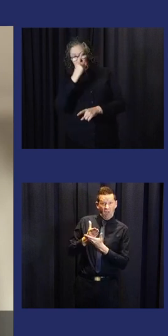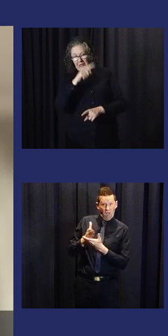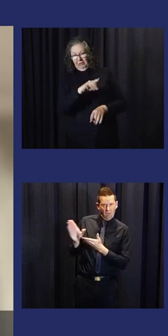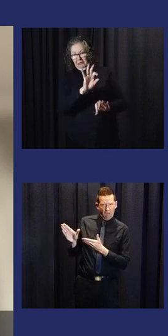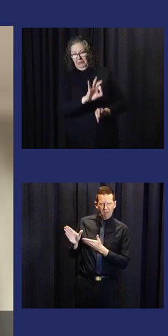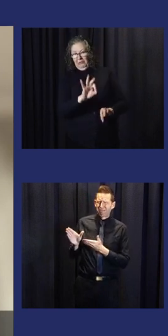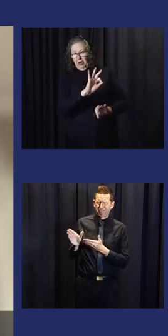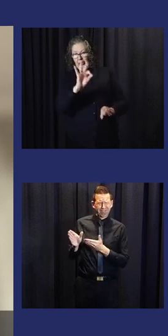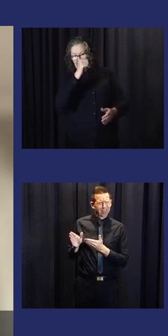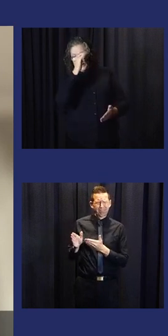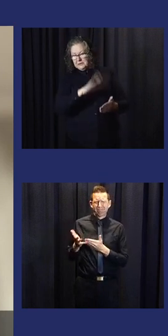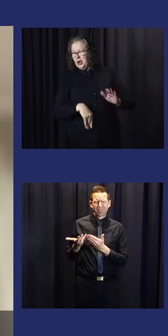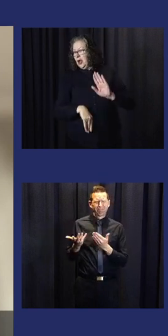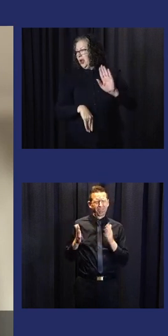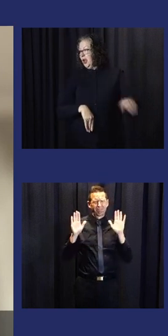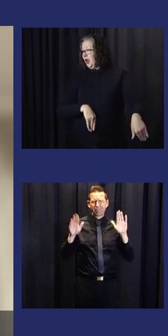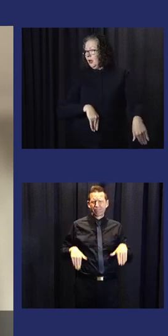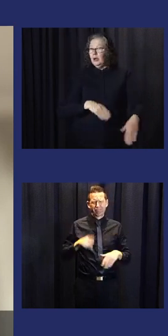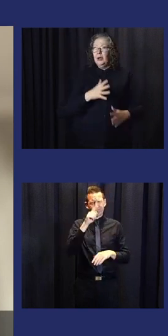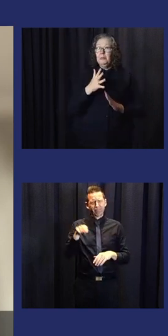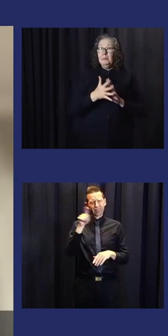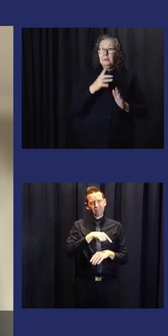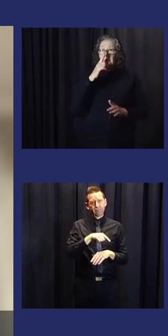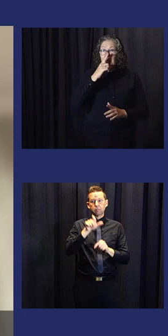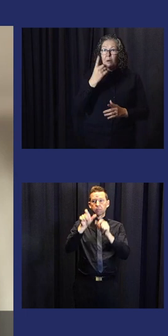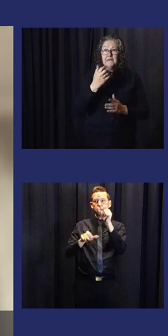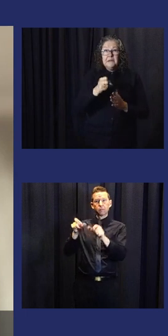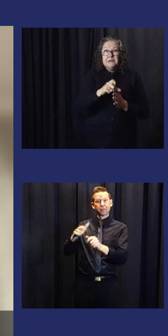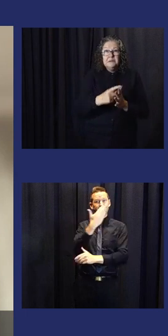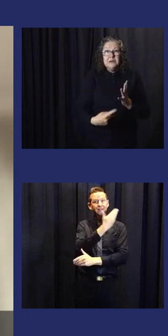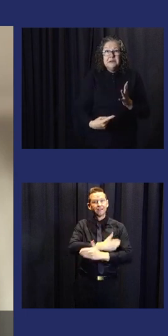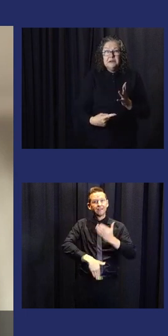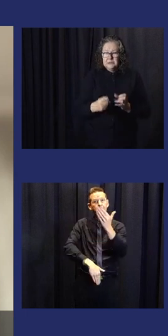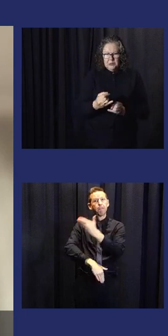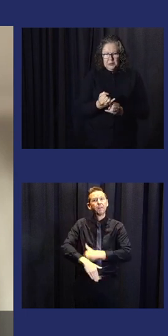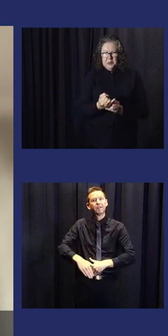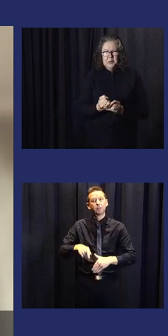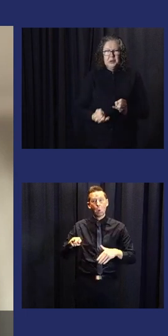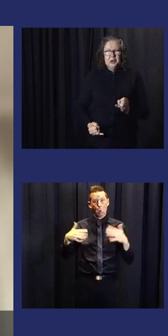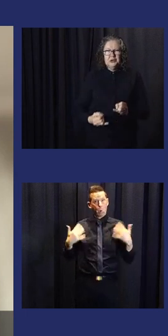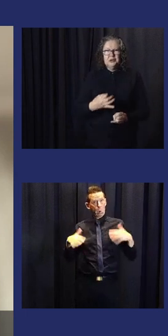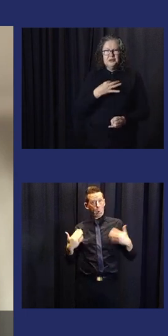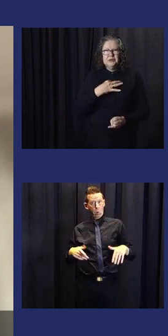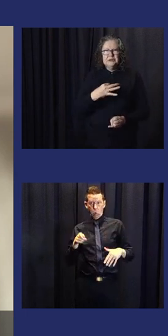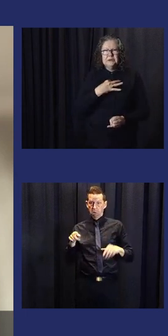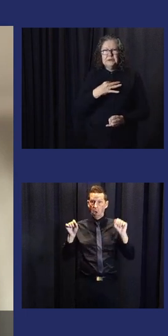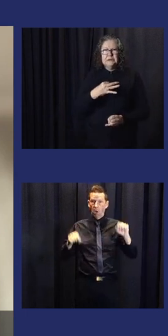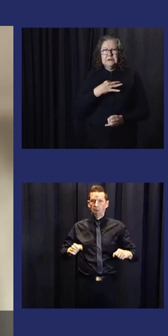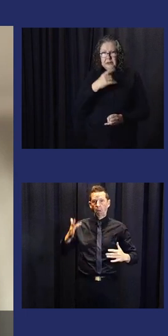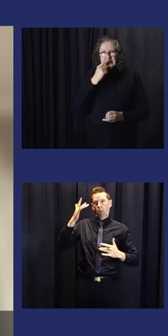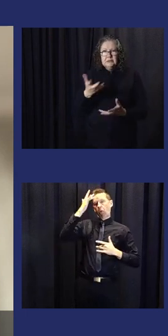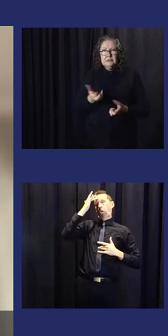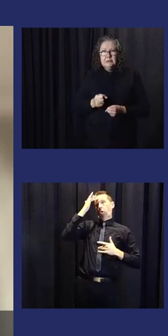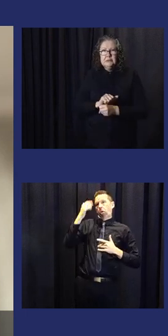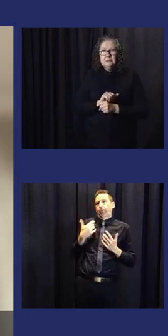area, then people with disabilities were at heightened risk to get the disease and